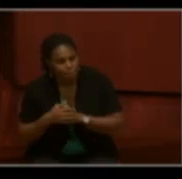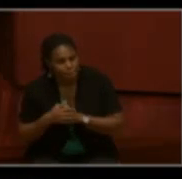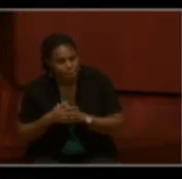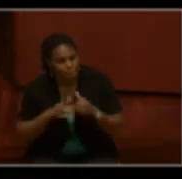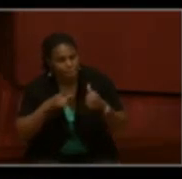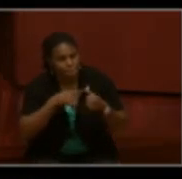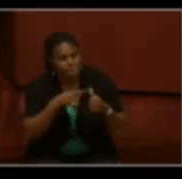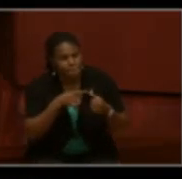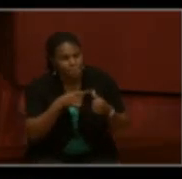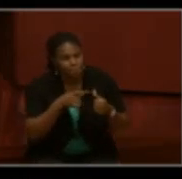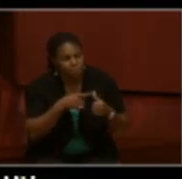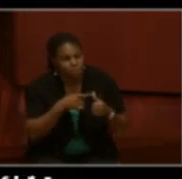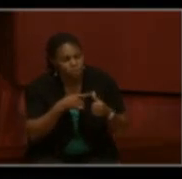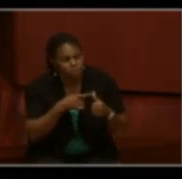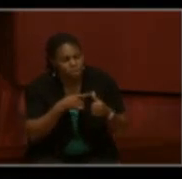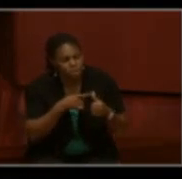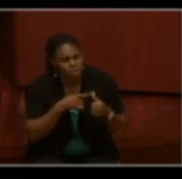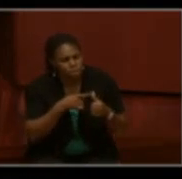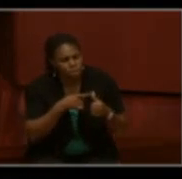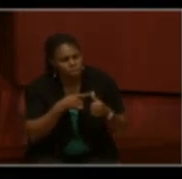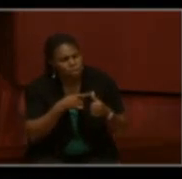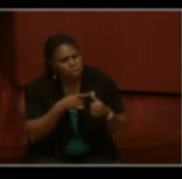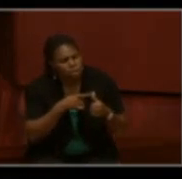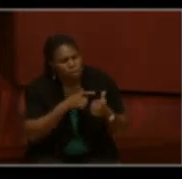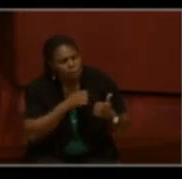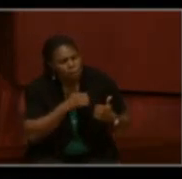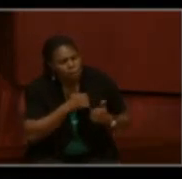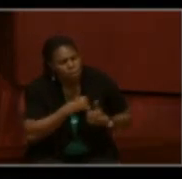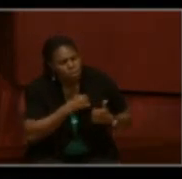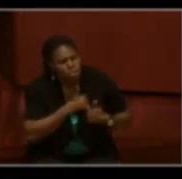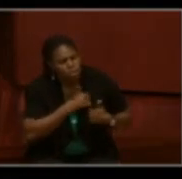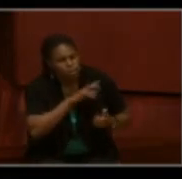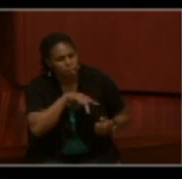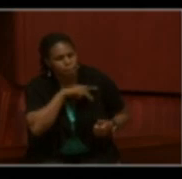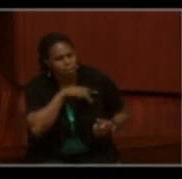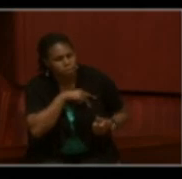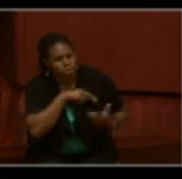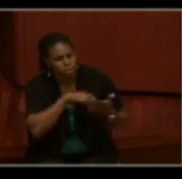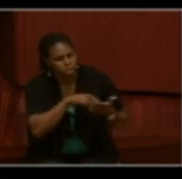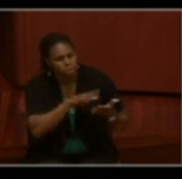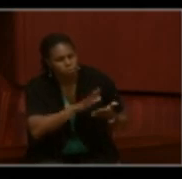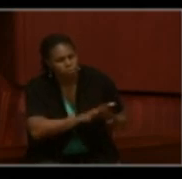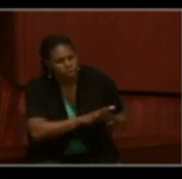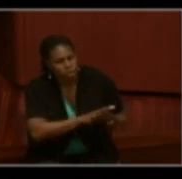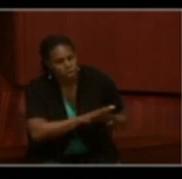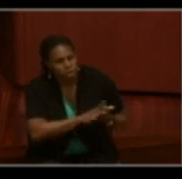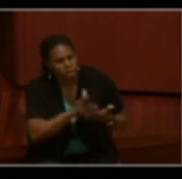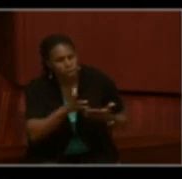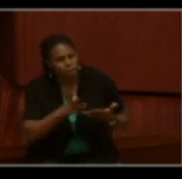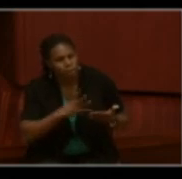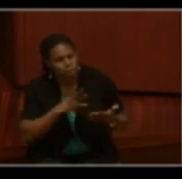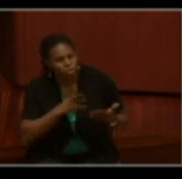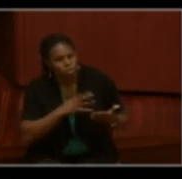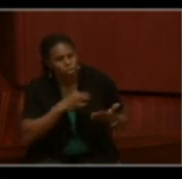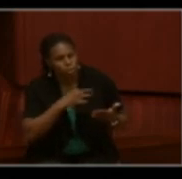First of all, how to request a military personnel record or an official military personnel